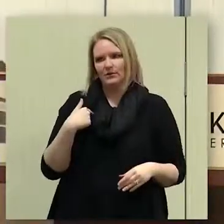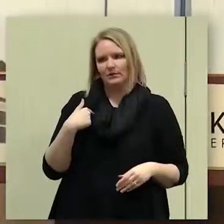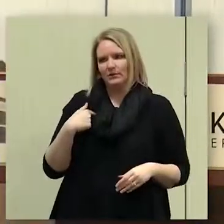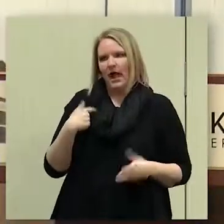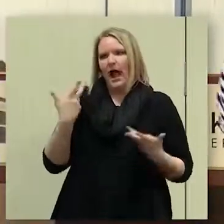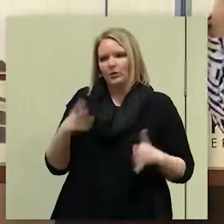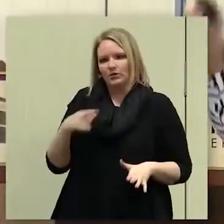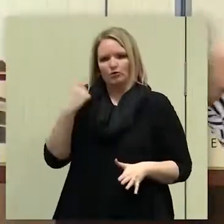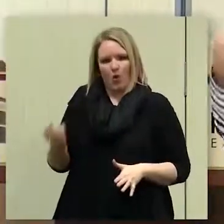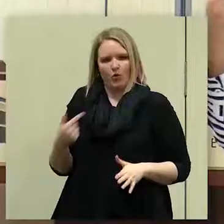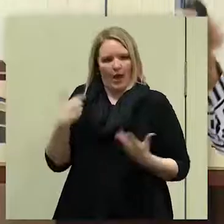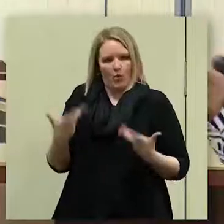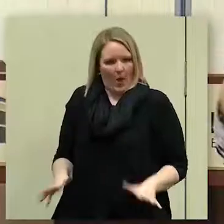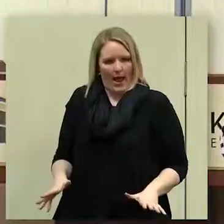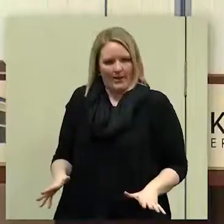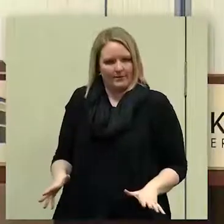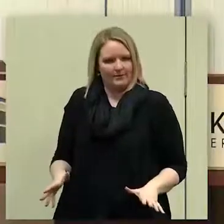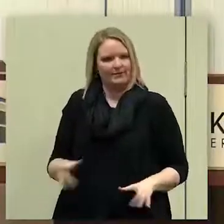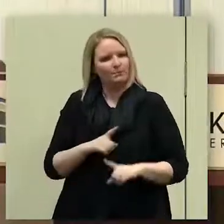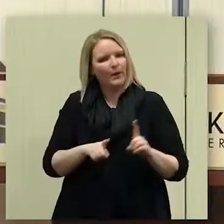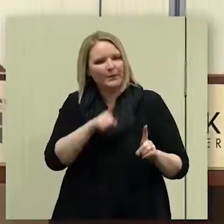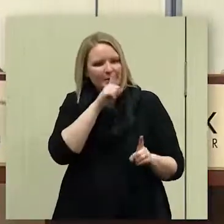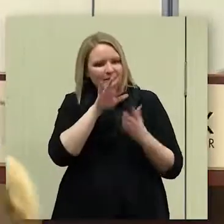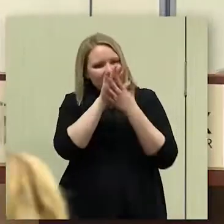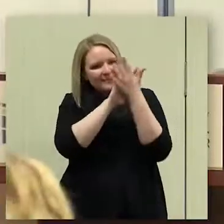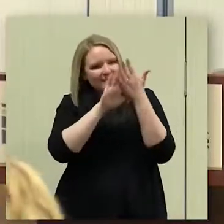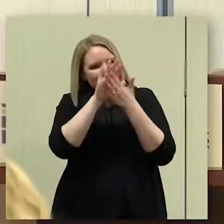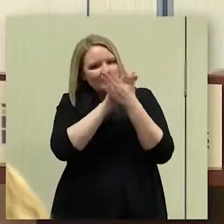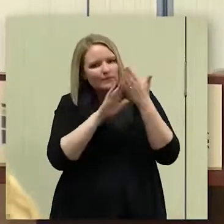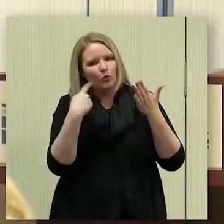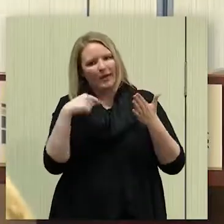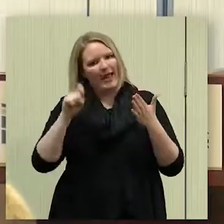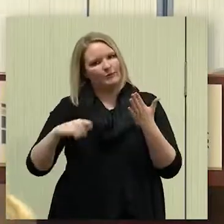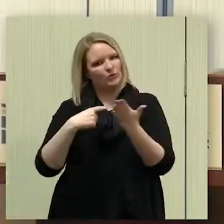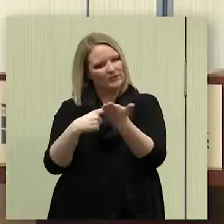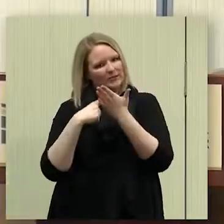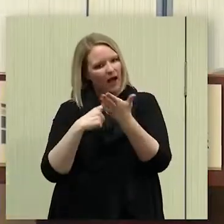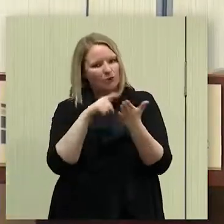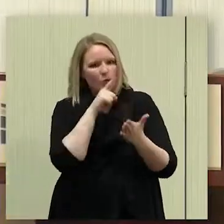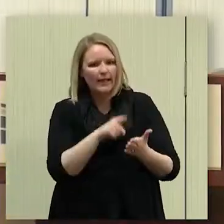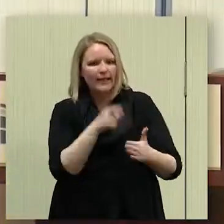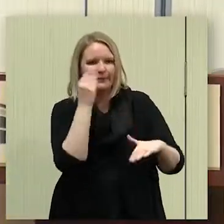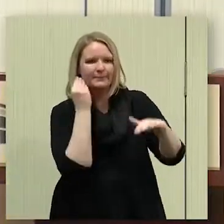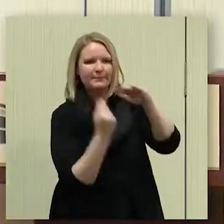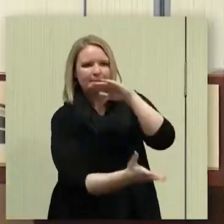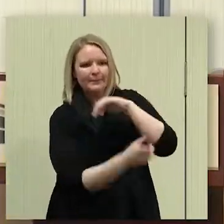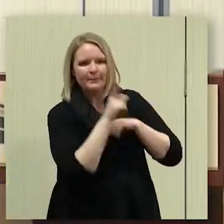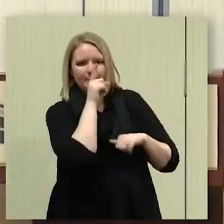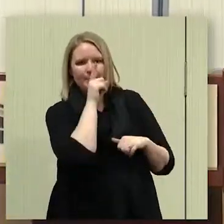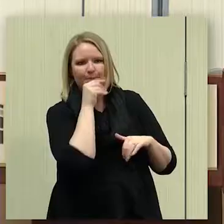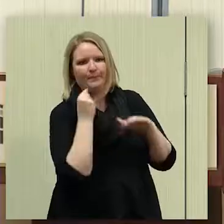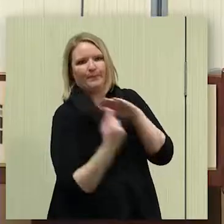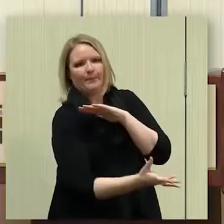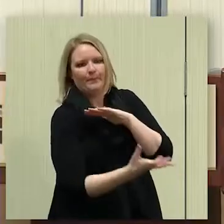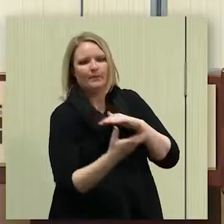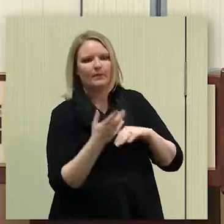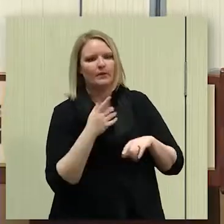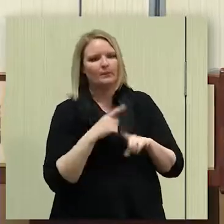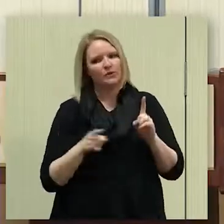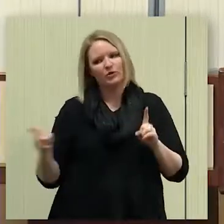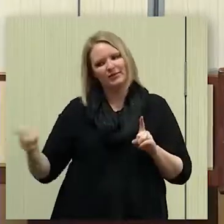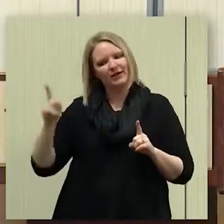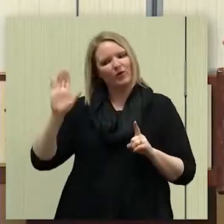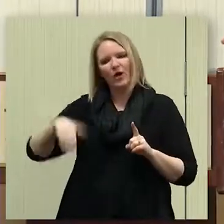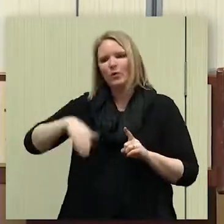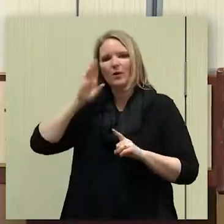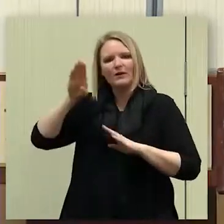last week of school. So we had to talk about it and say, that's a very subtle form of communication, but what she's saying is, don't frustrate